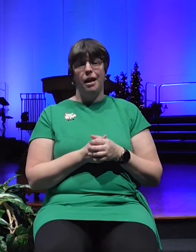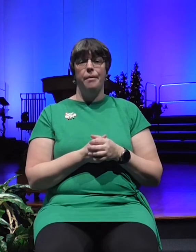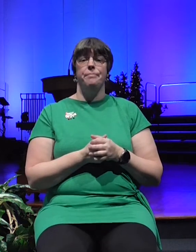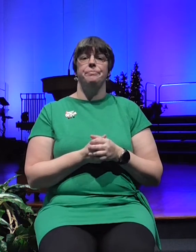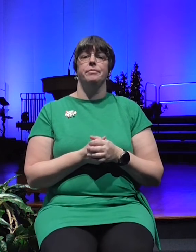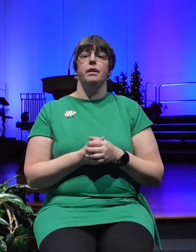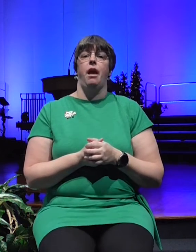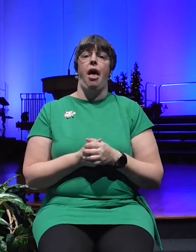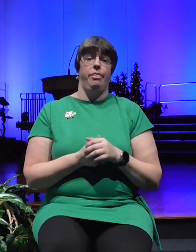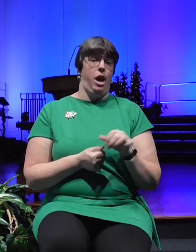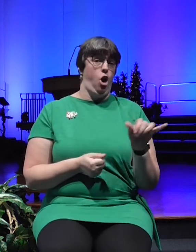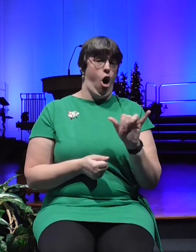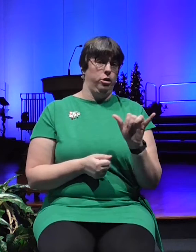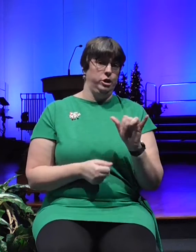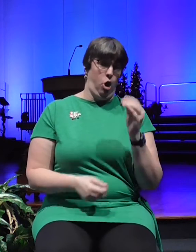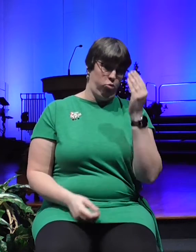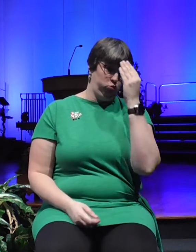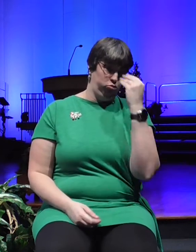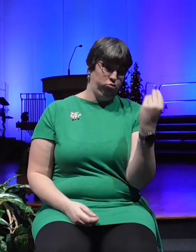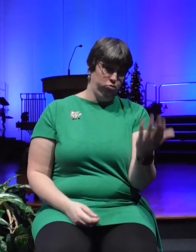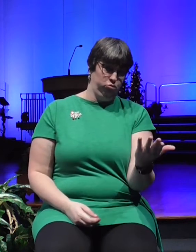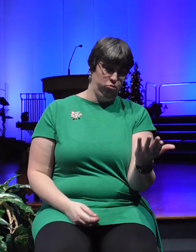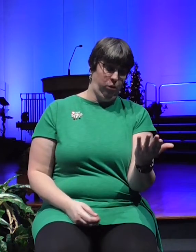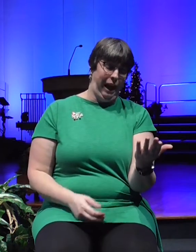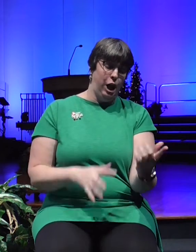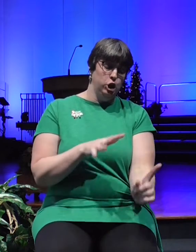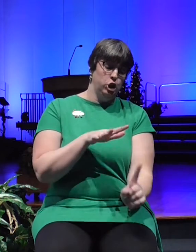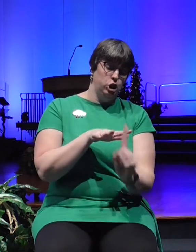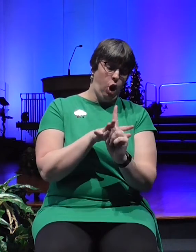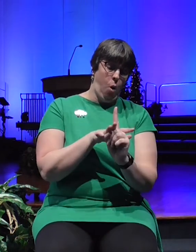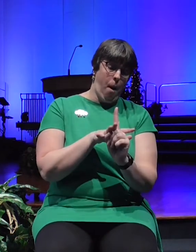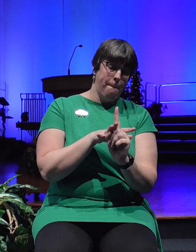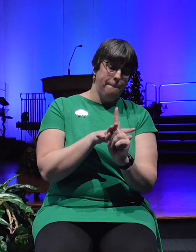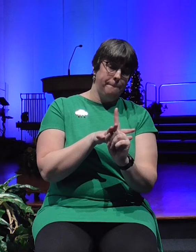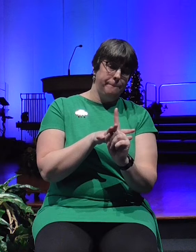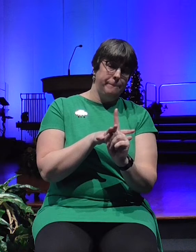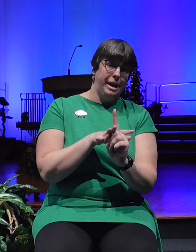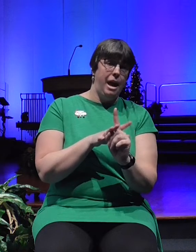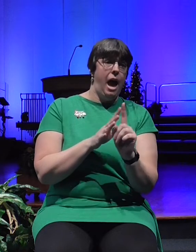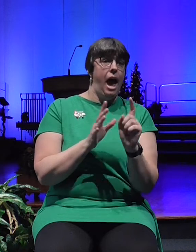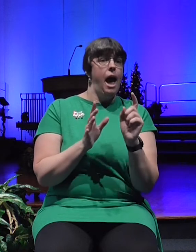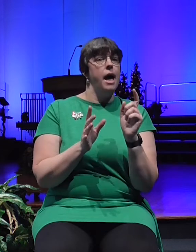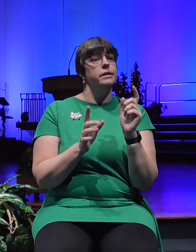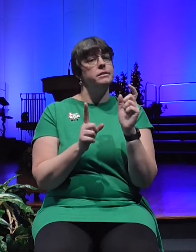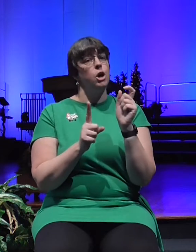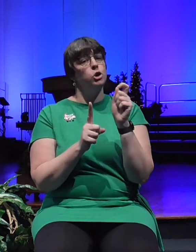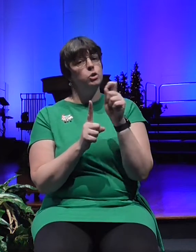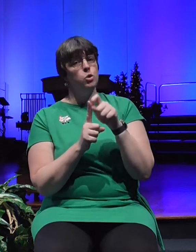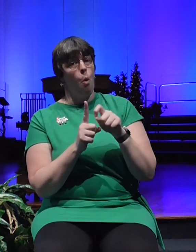They also, by the way, can show up as tormentors.